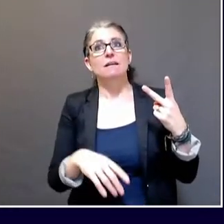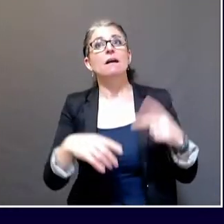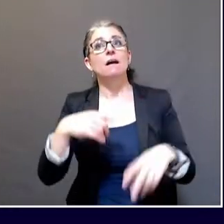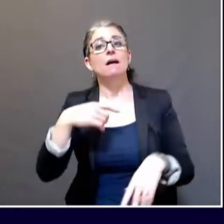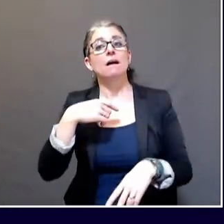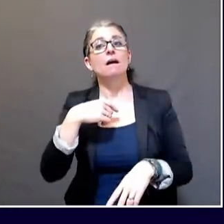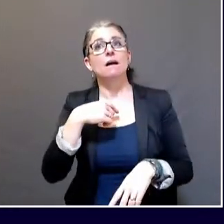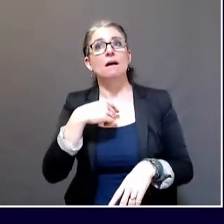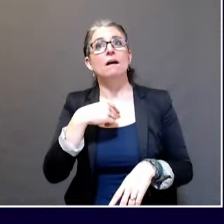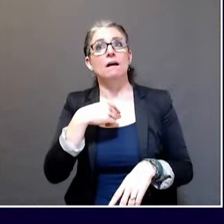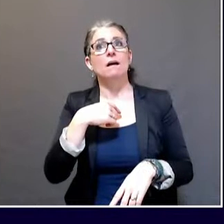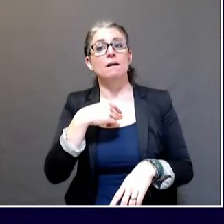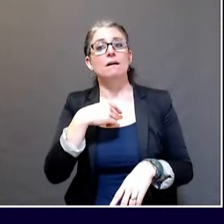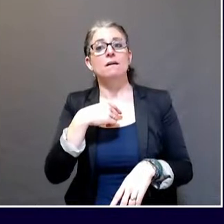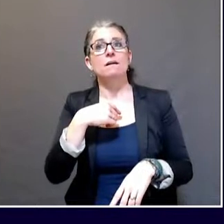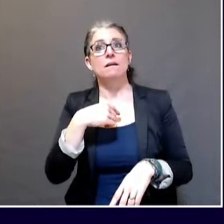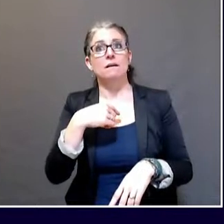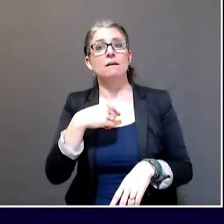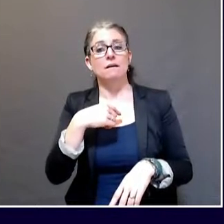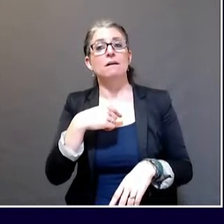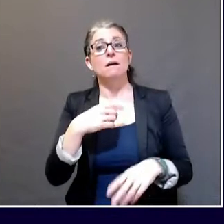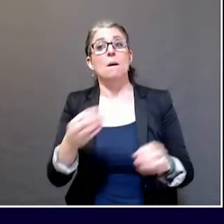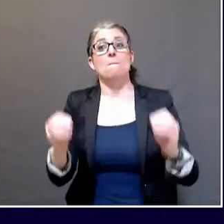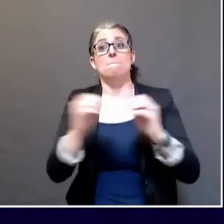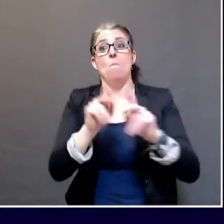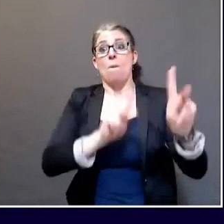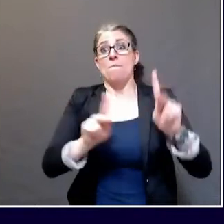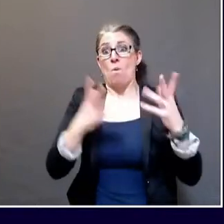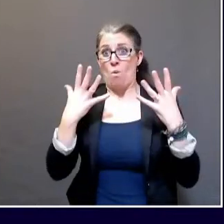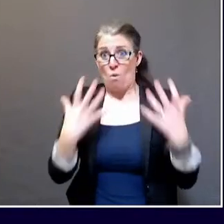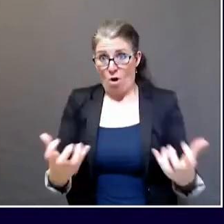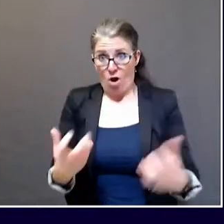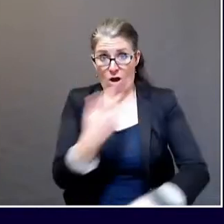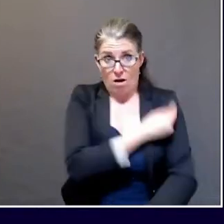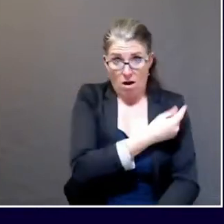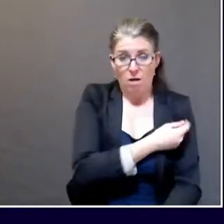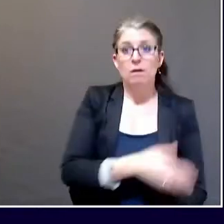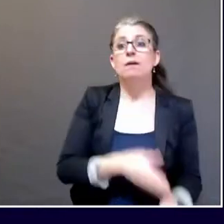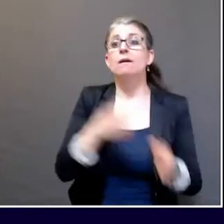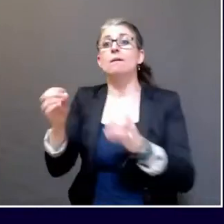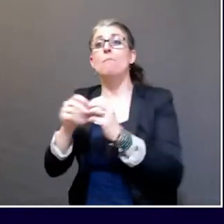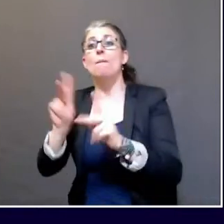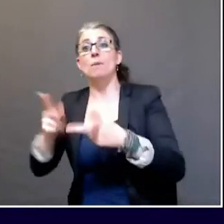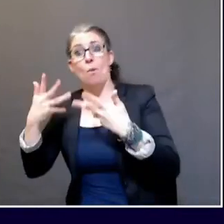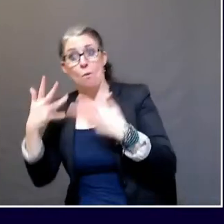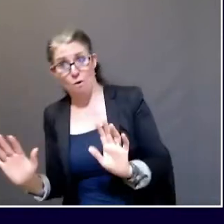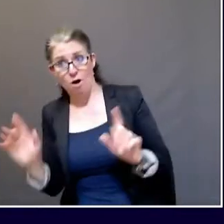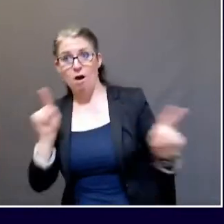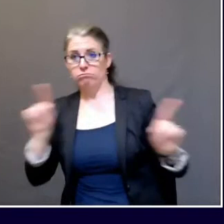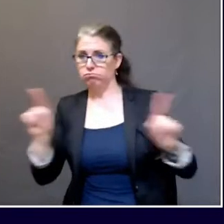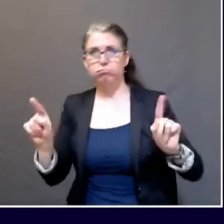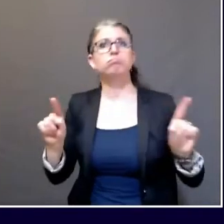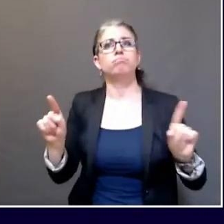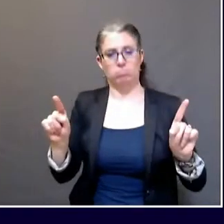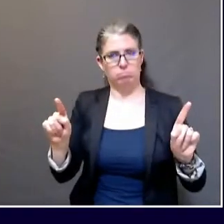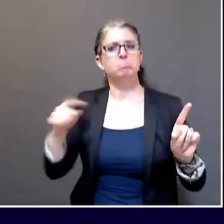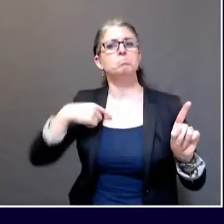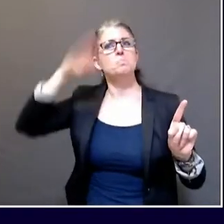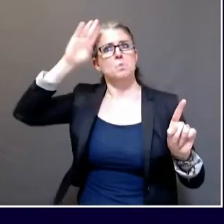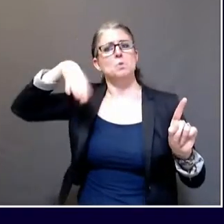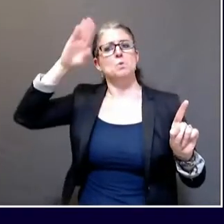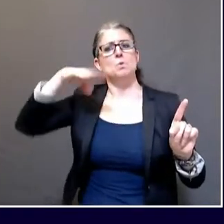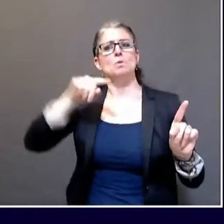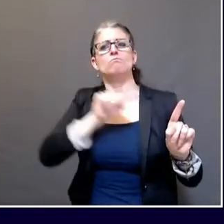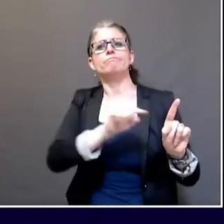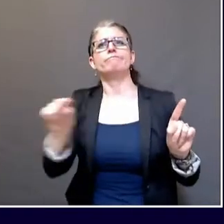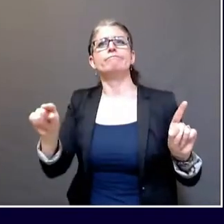vaccinated, wondering at what point, right now we know it's still super important to be wearing our masks, social distancing, at what